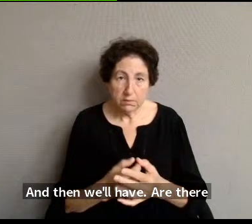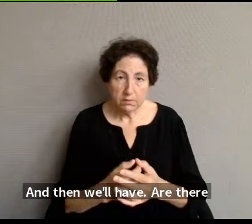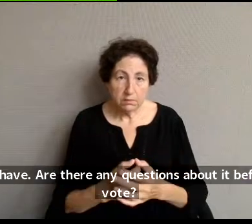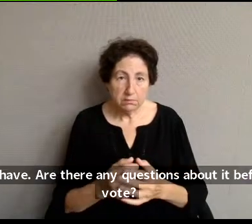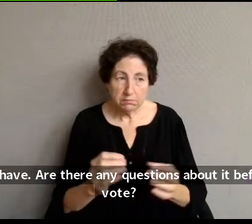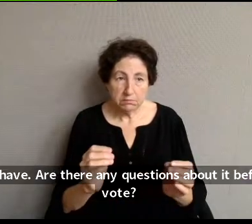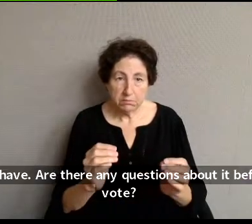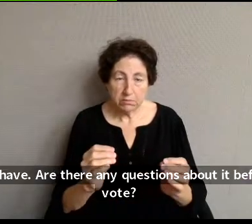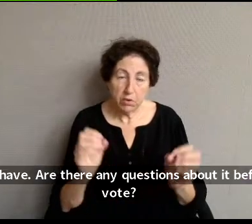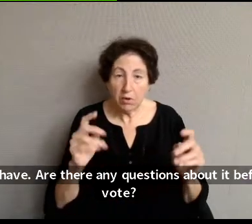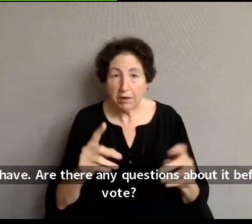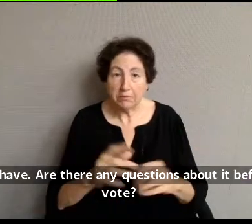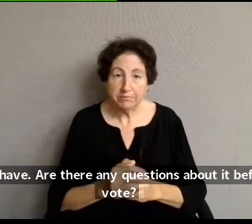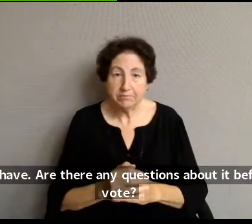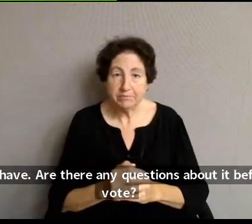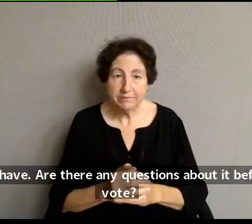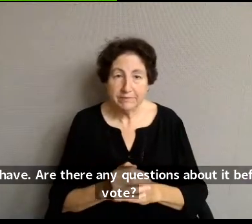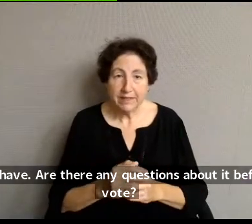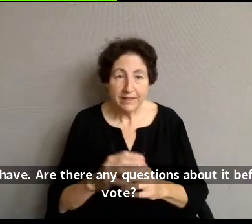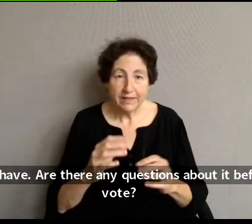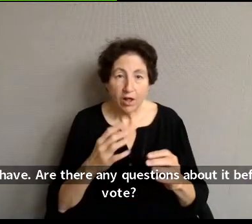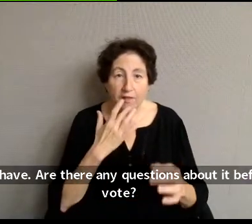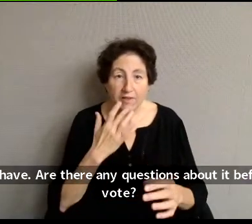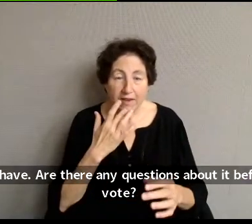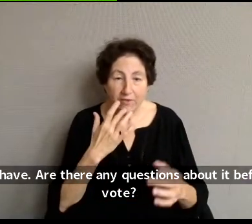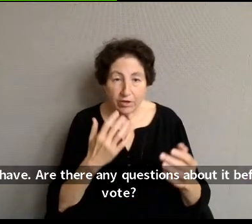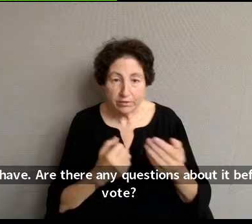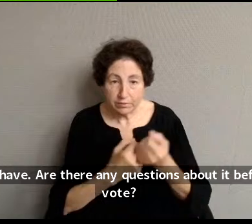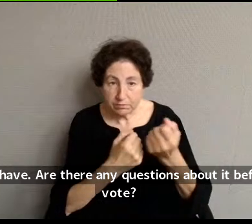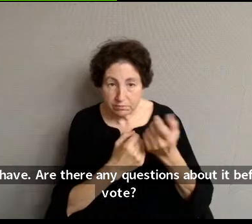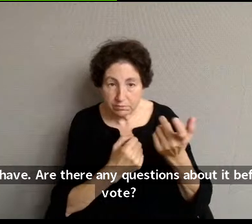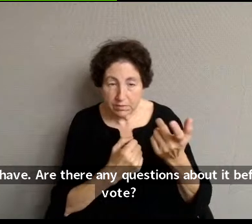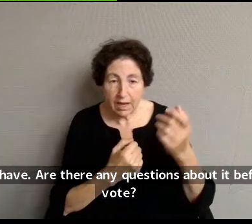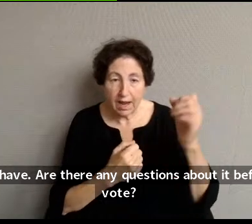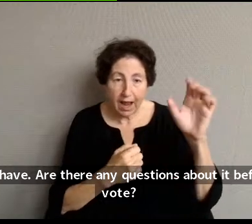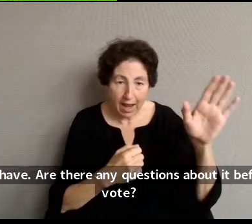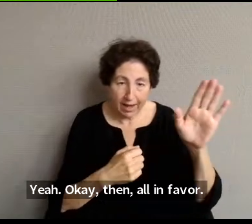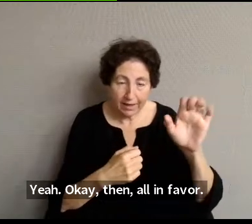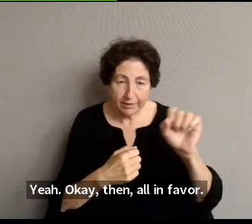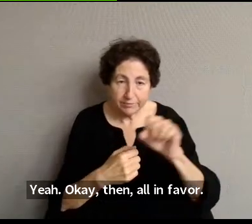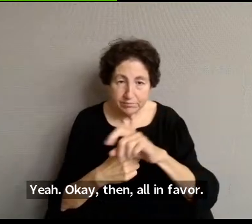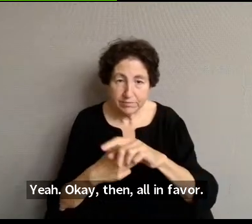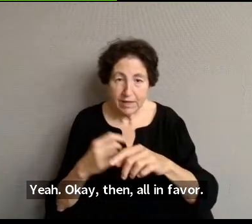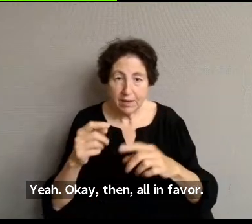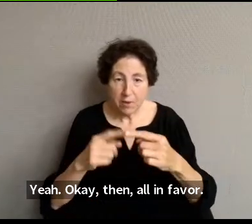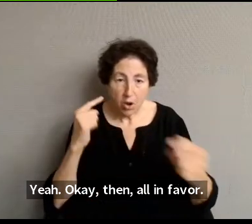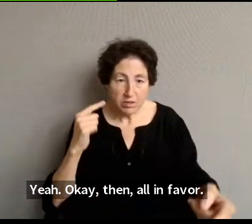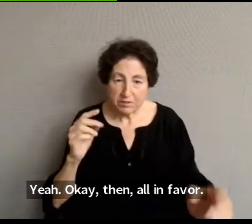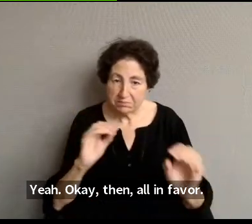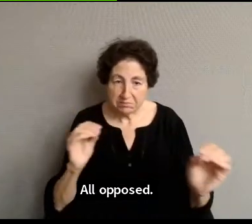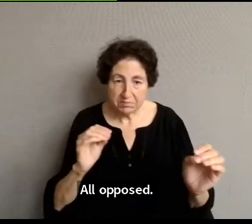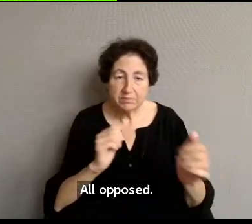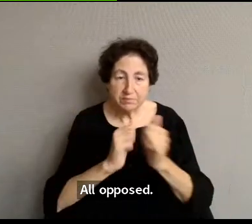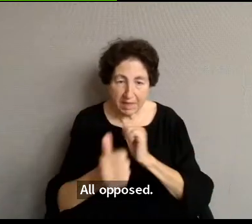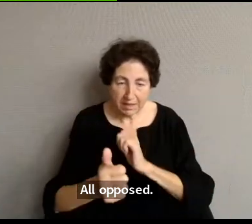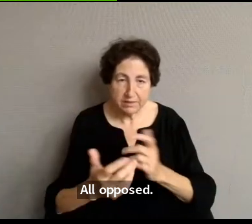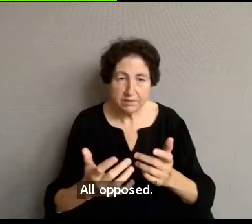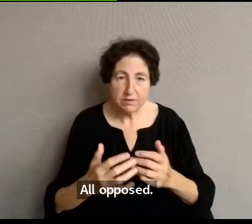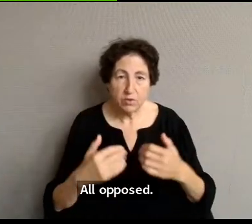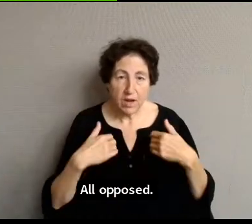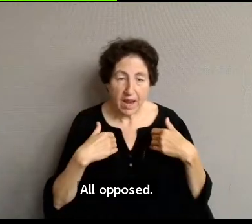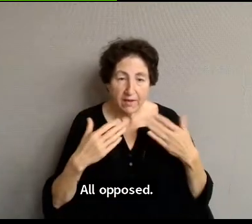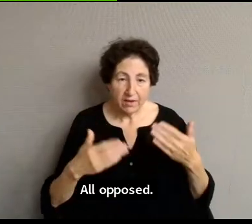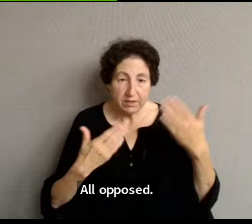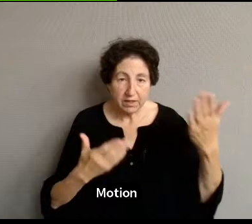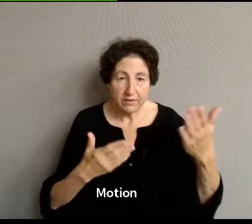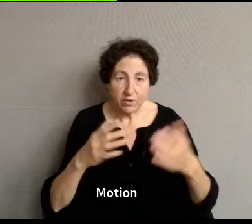No? Okay. Then all in favor? Aye. All opposed? Motion carries. Do I have a motion